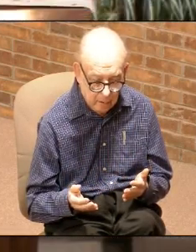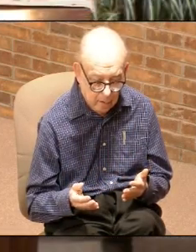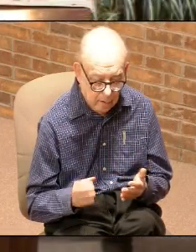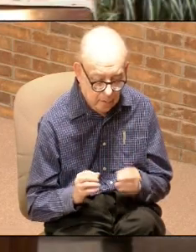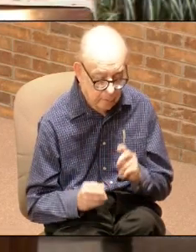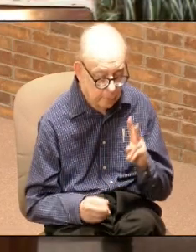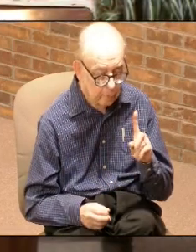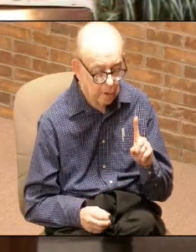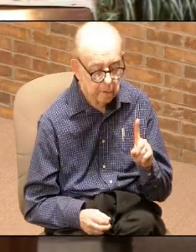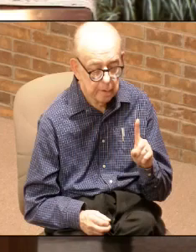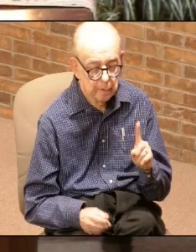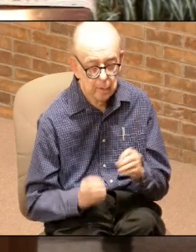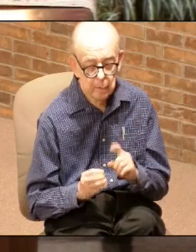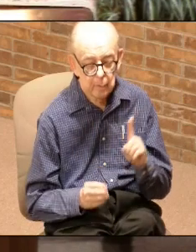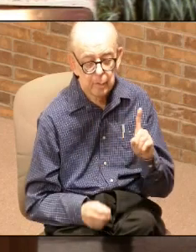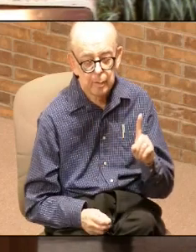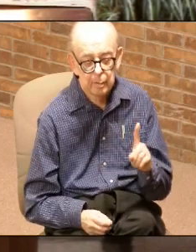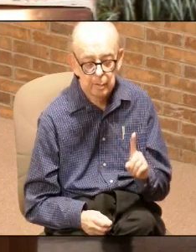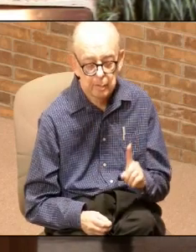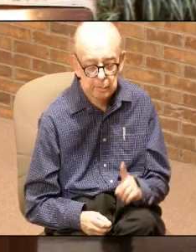Number one,